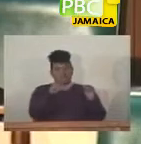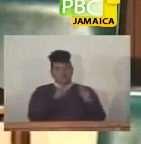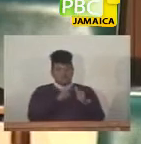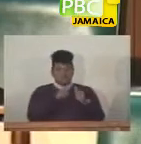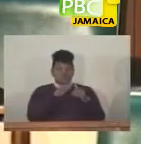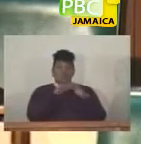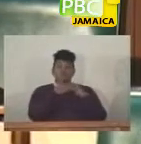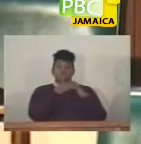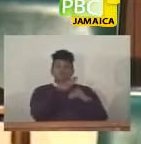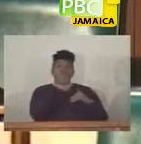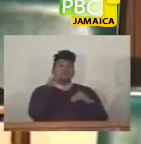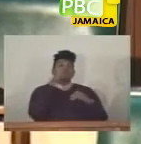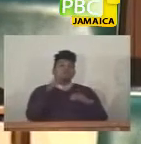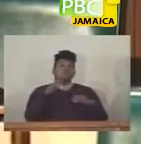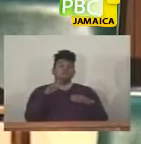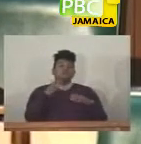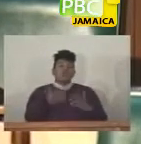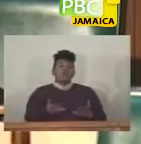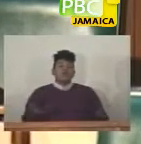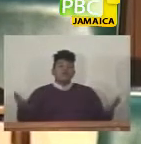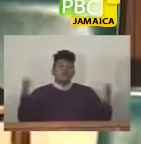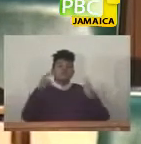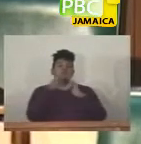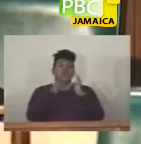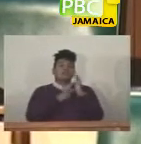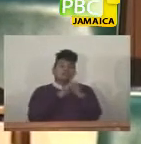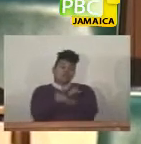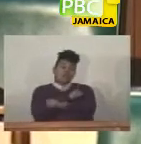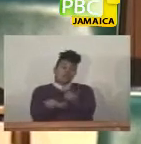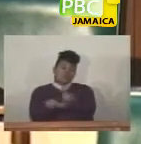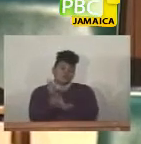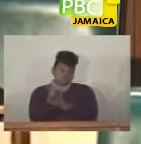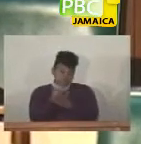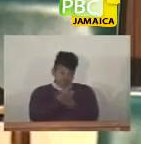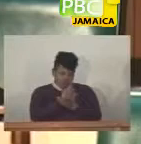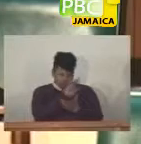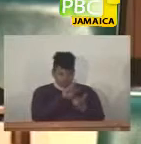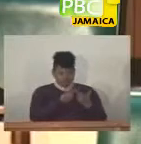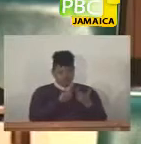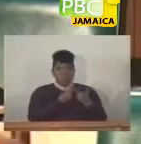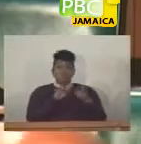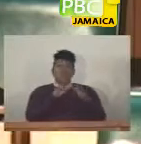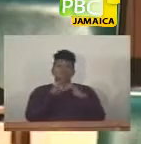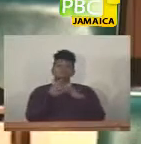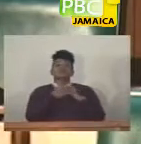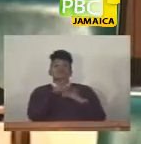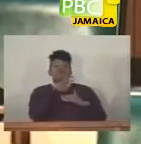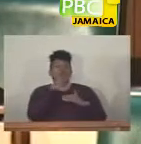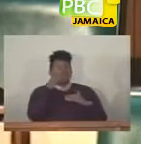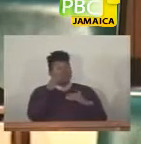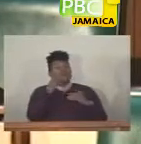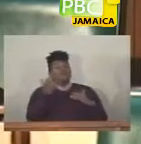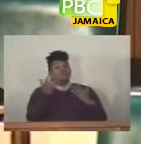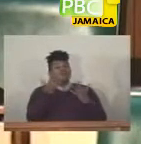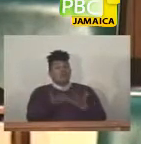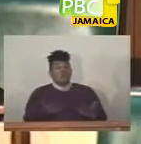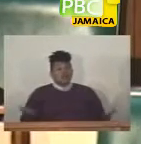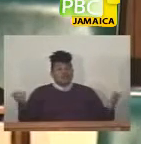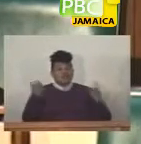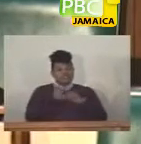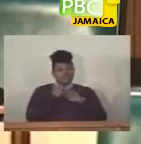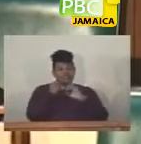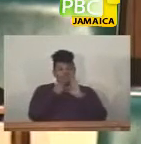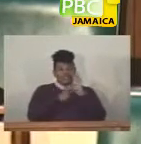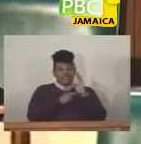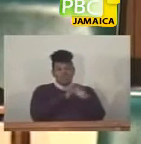Jamaica Agricultural Commodities Regulatory Authority Act, the Jamaica Agricultural Commodities